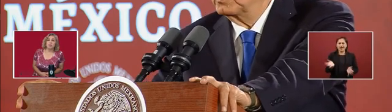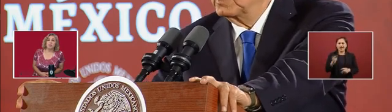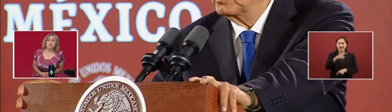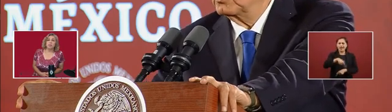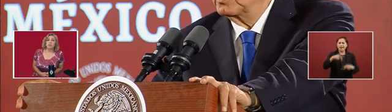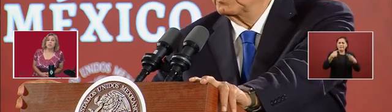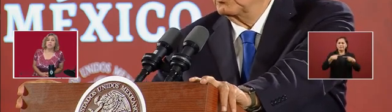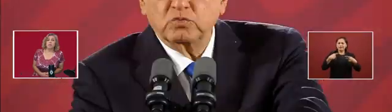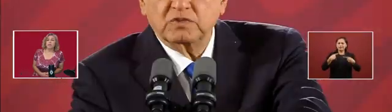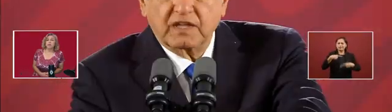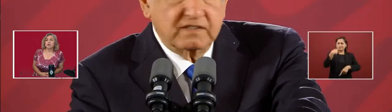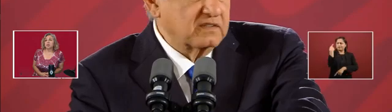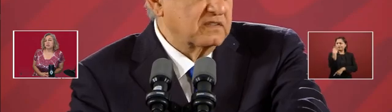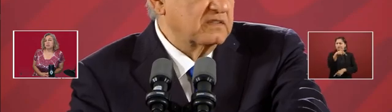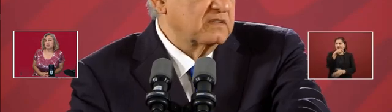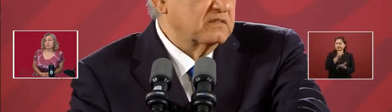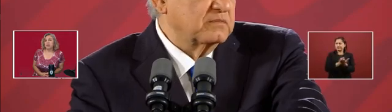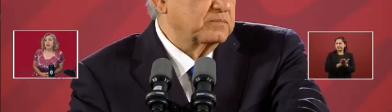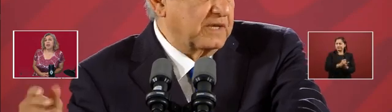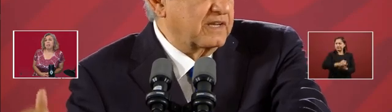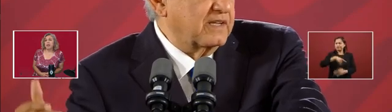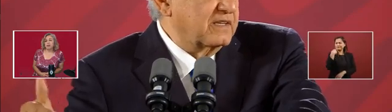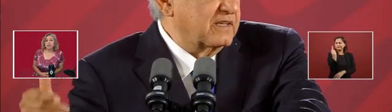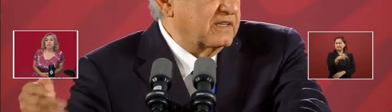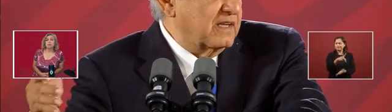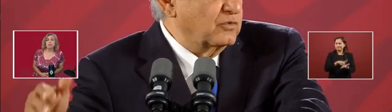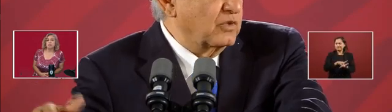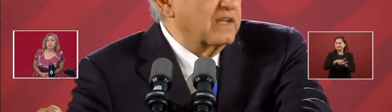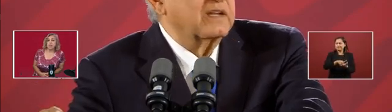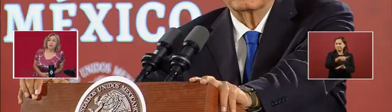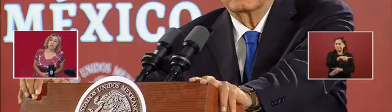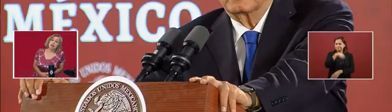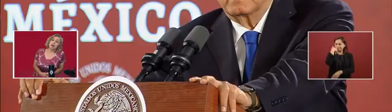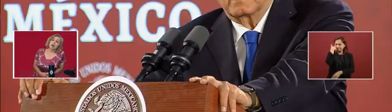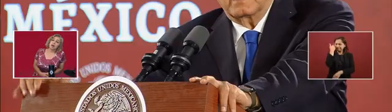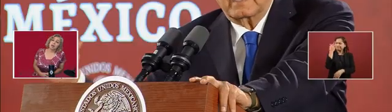so that we have better powers